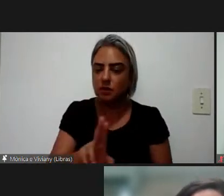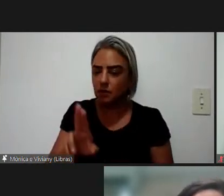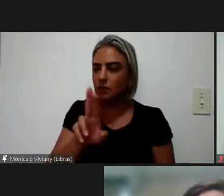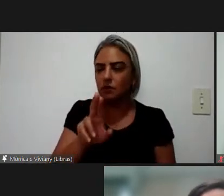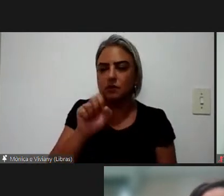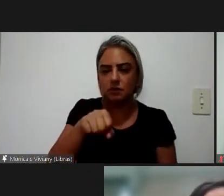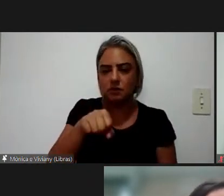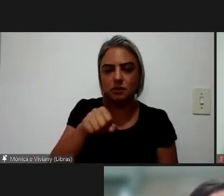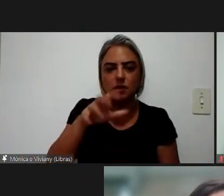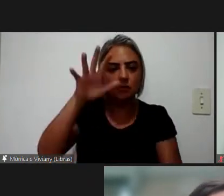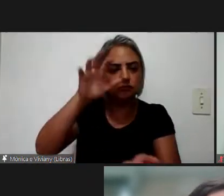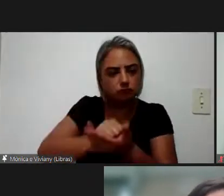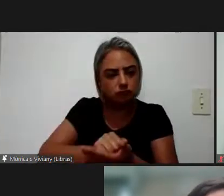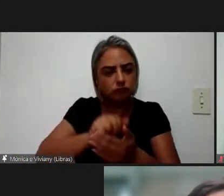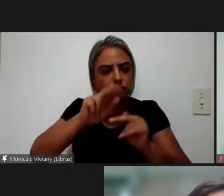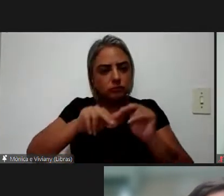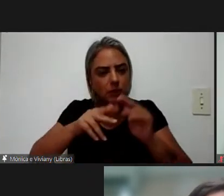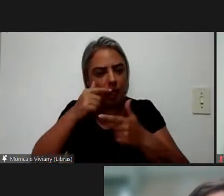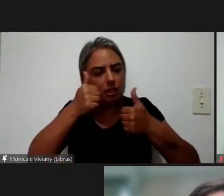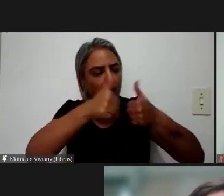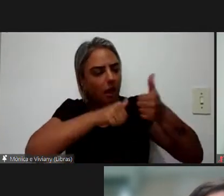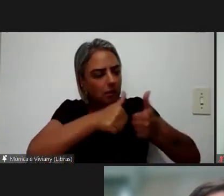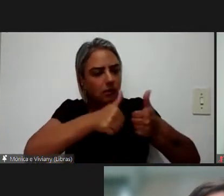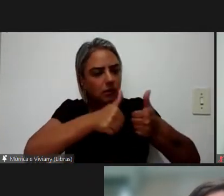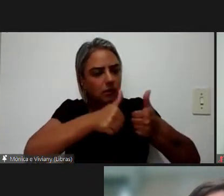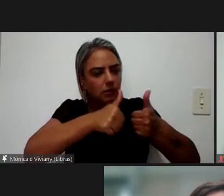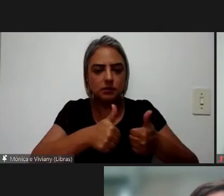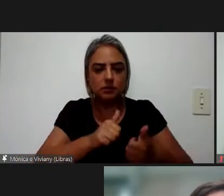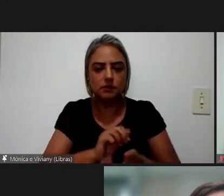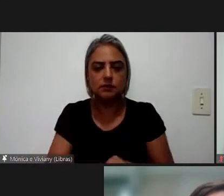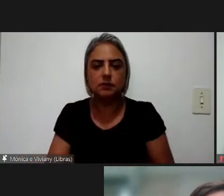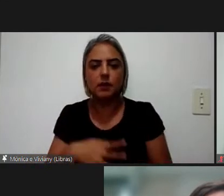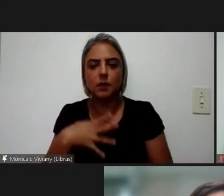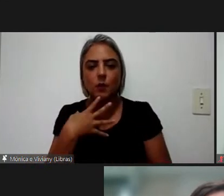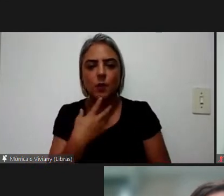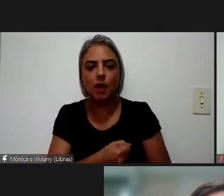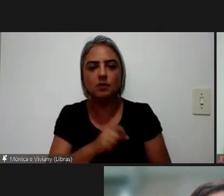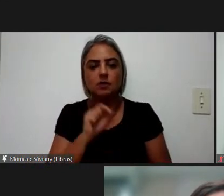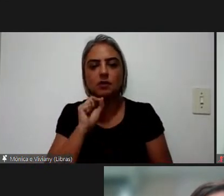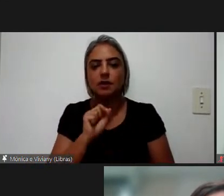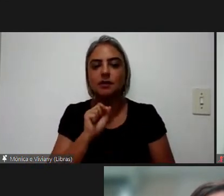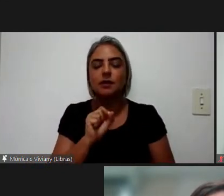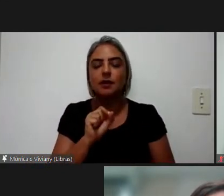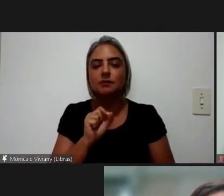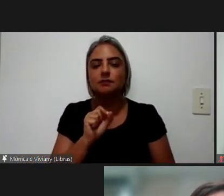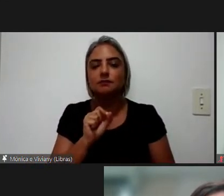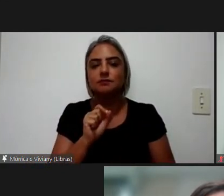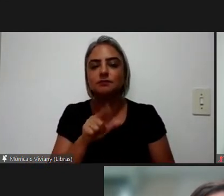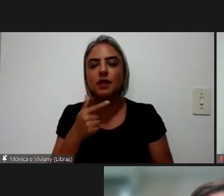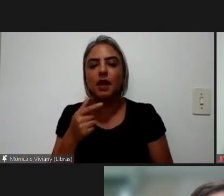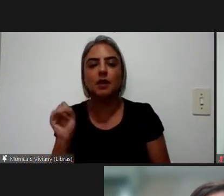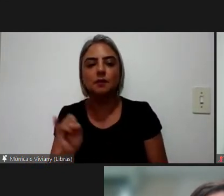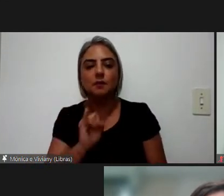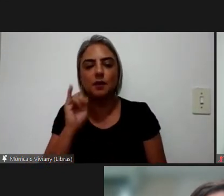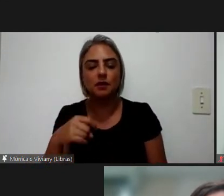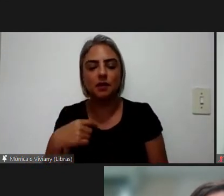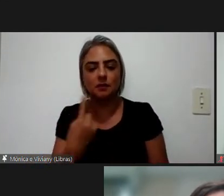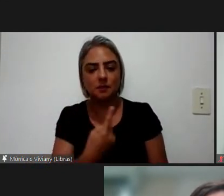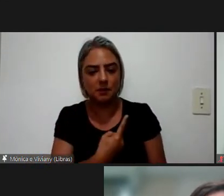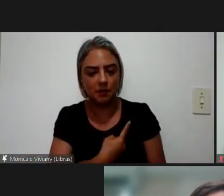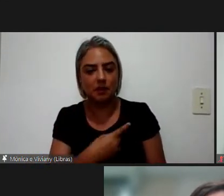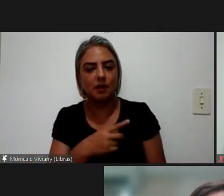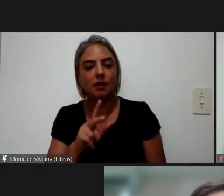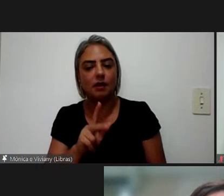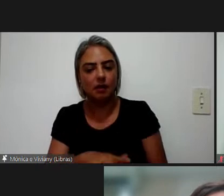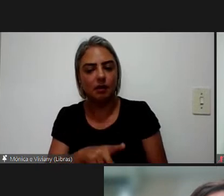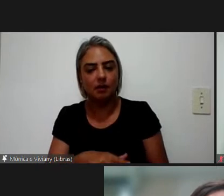to download the material, to analyze it. And I think that this is the great